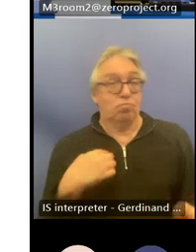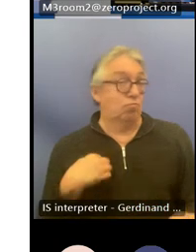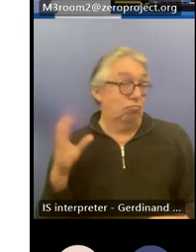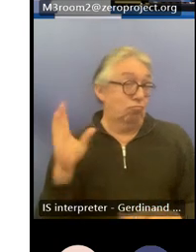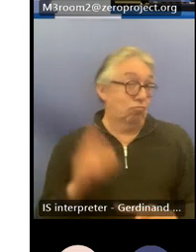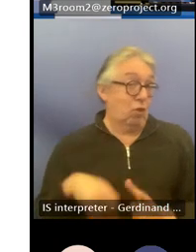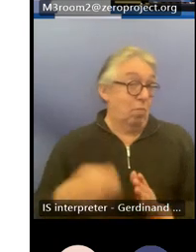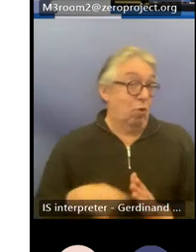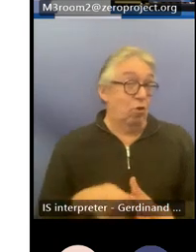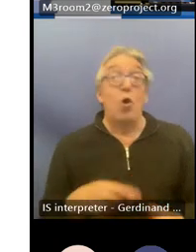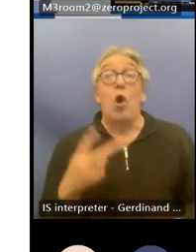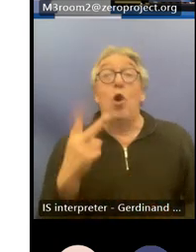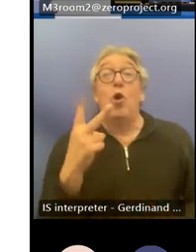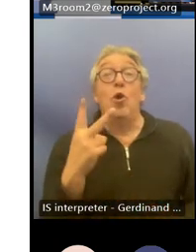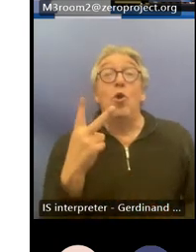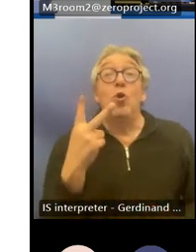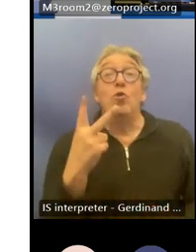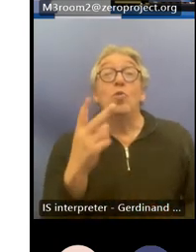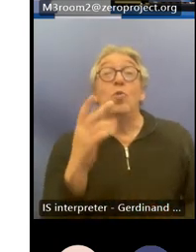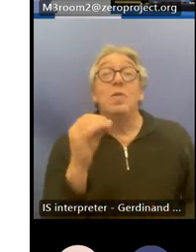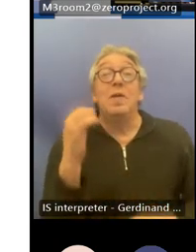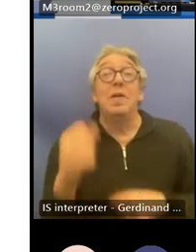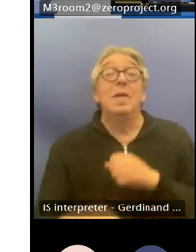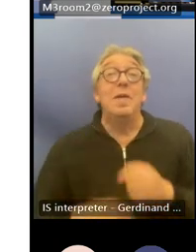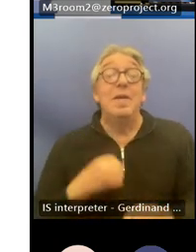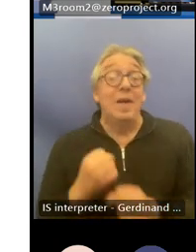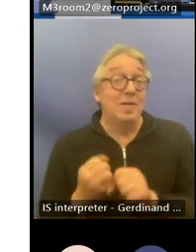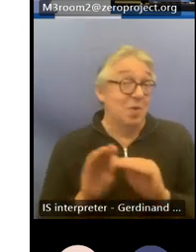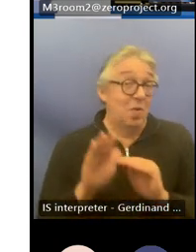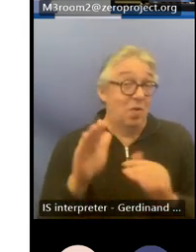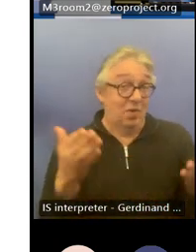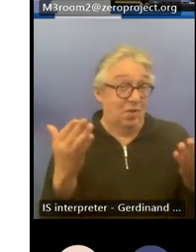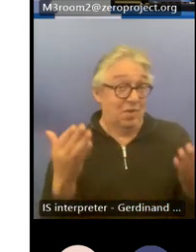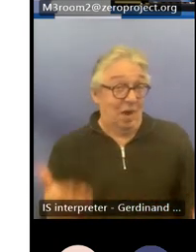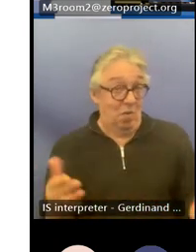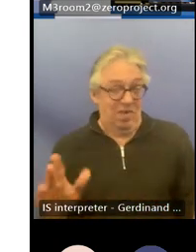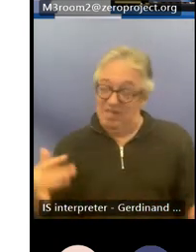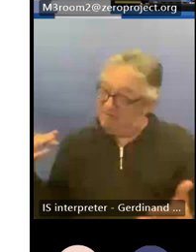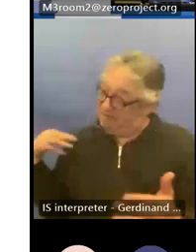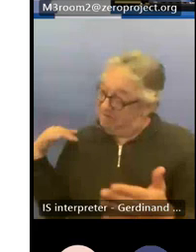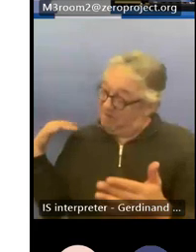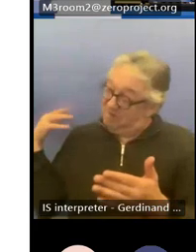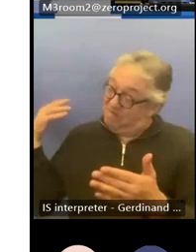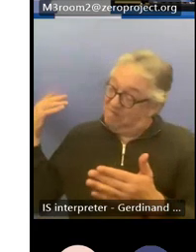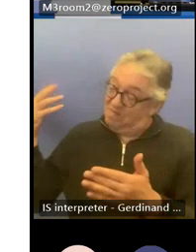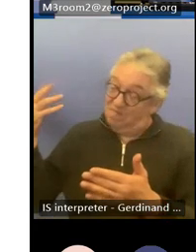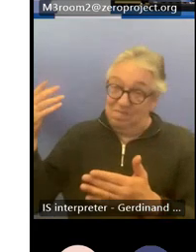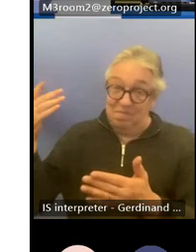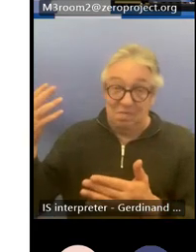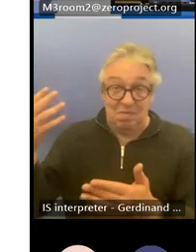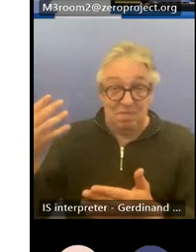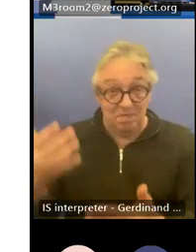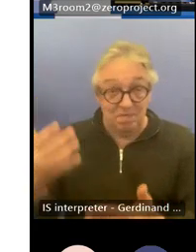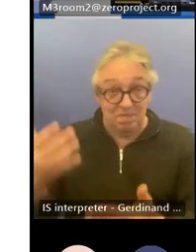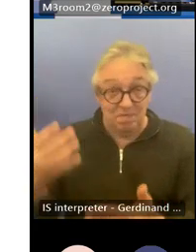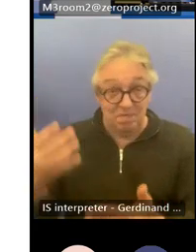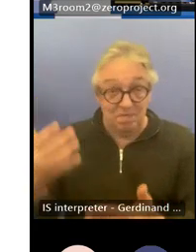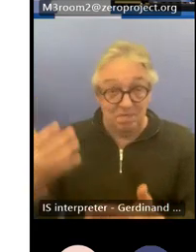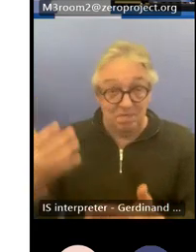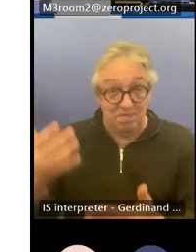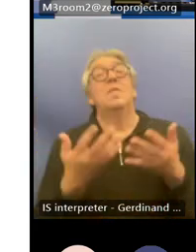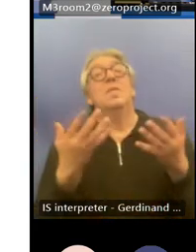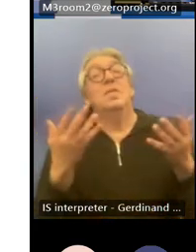now. And in 2 decades, what we've achieved is clearly the recognition and the acknowledgement that you're